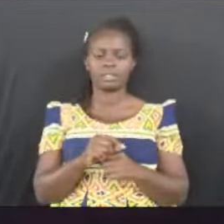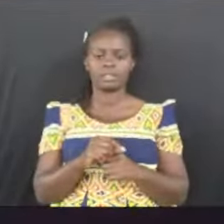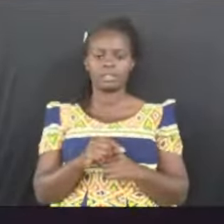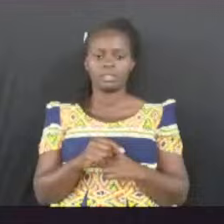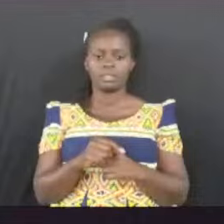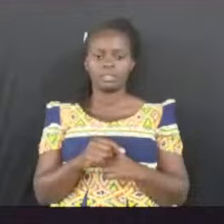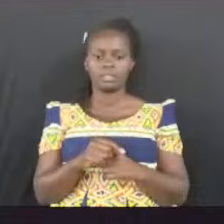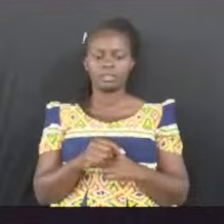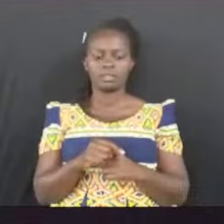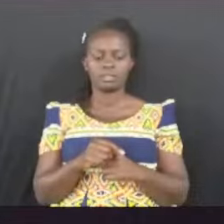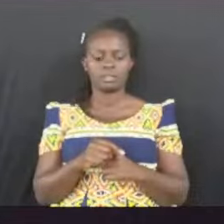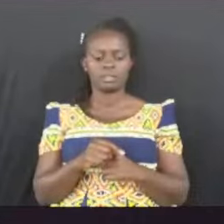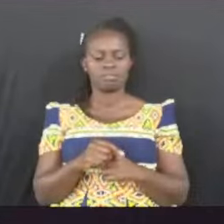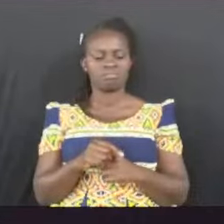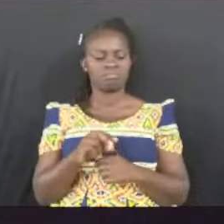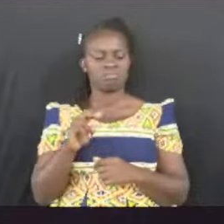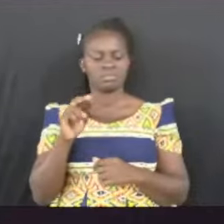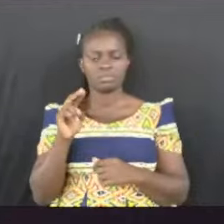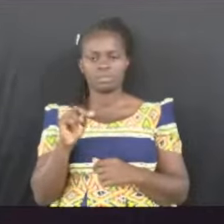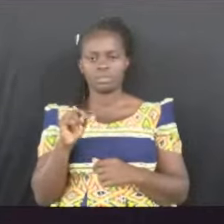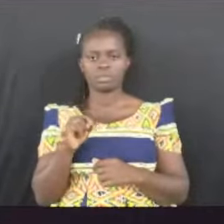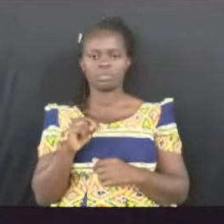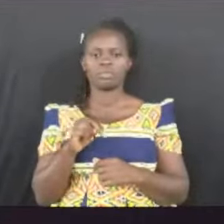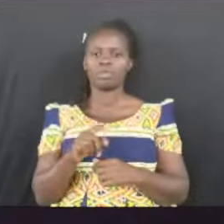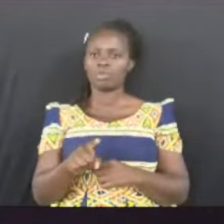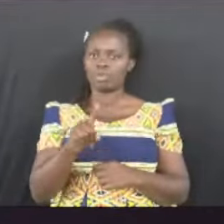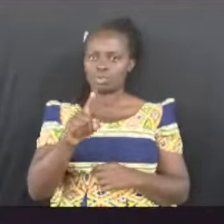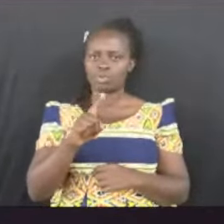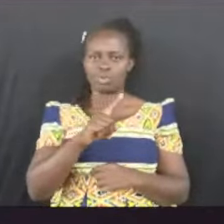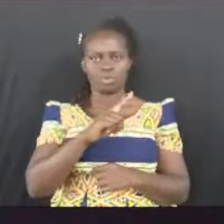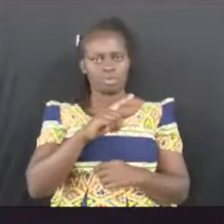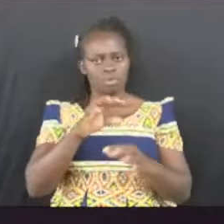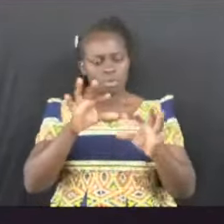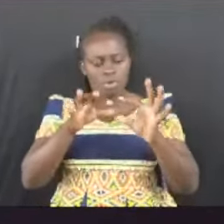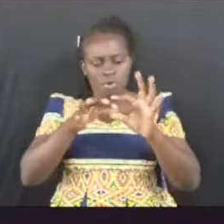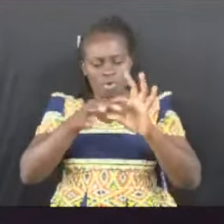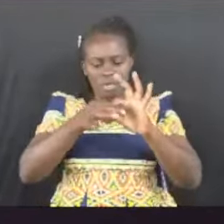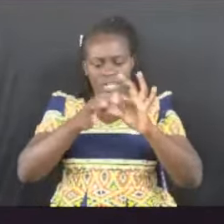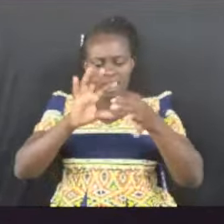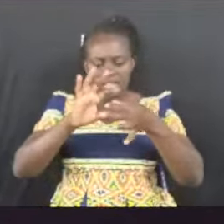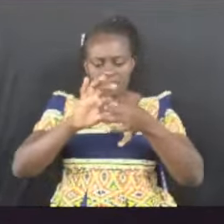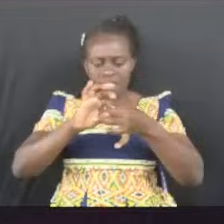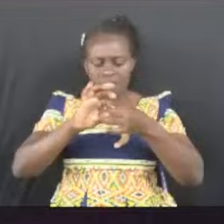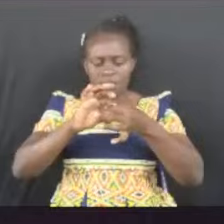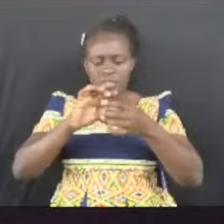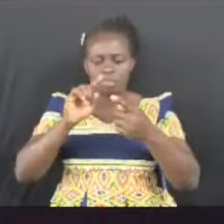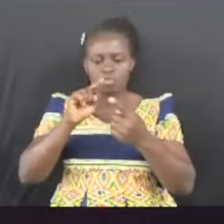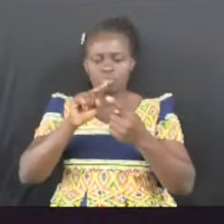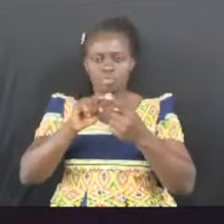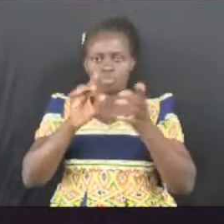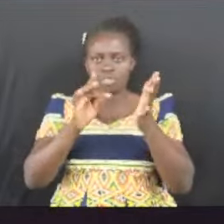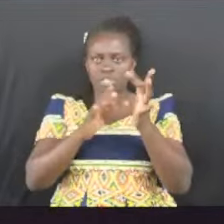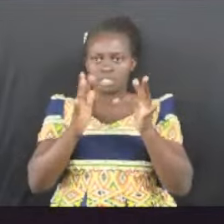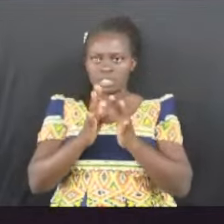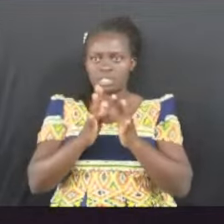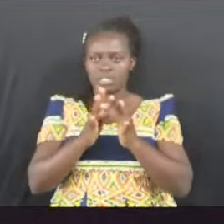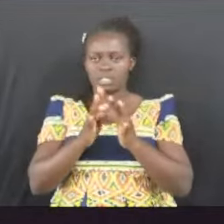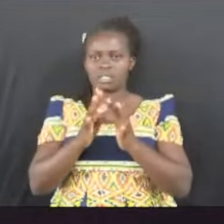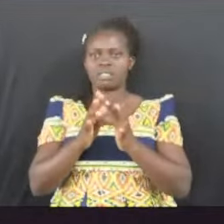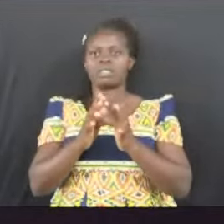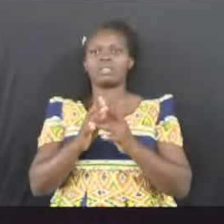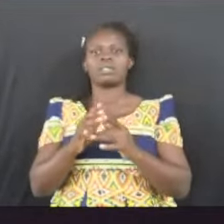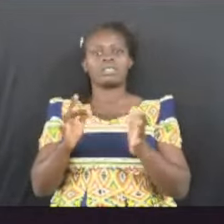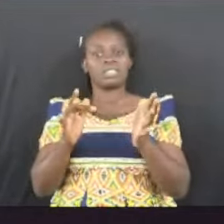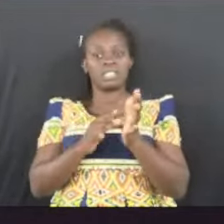a chance. No. You are connected to Jesus. He is coming. He has lived your